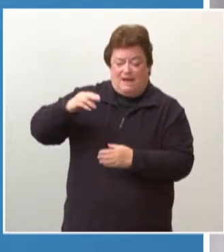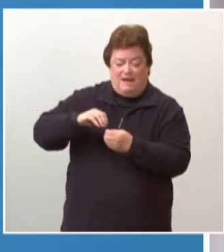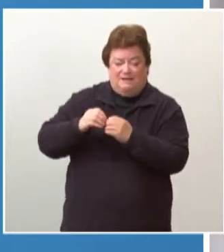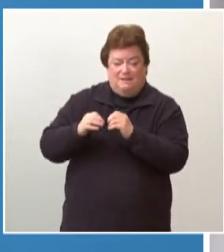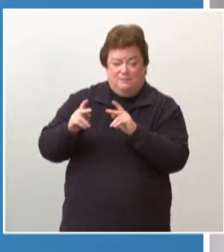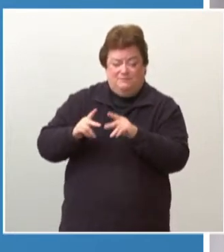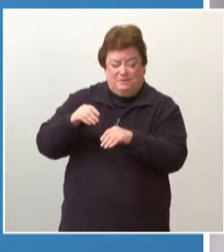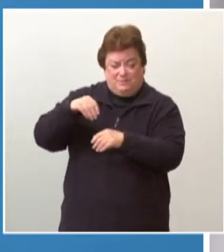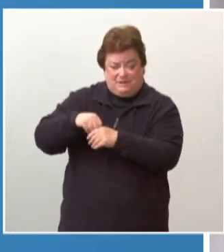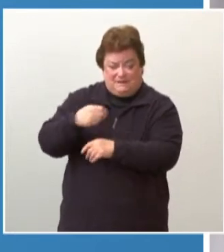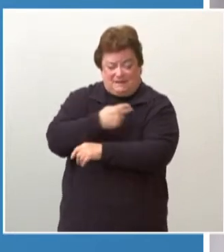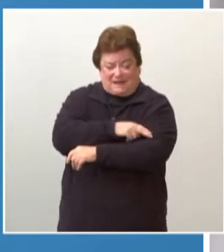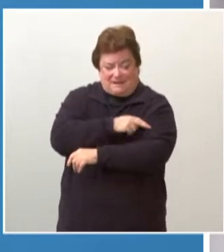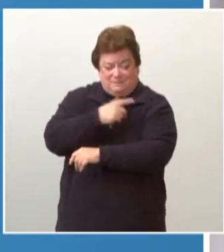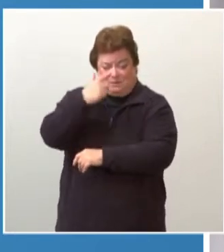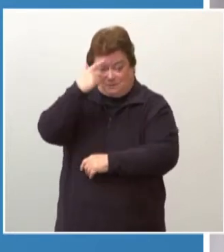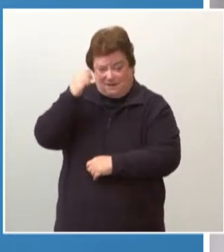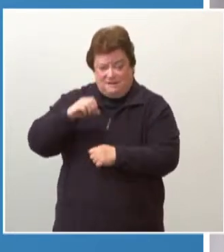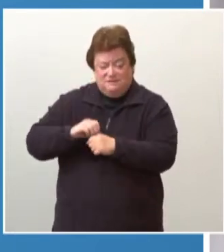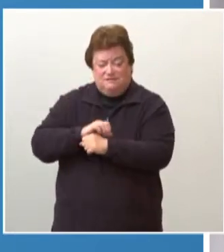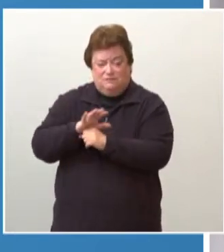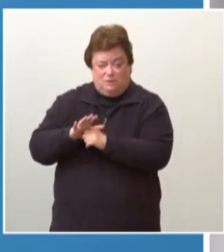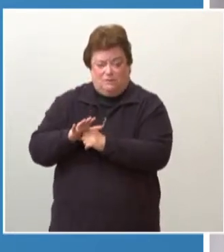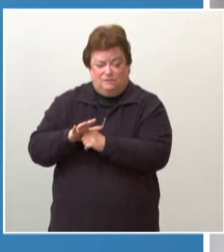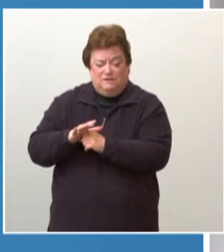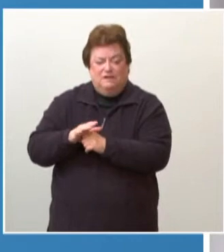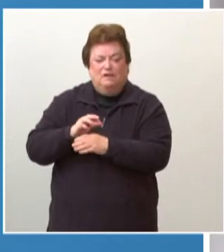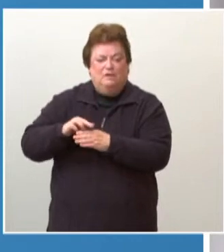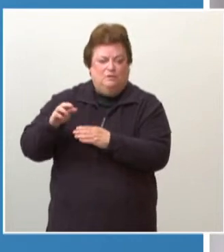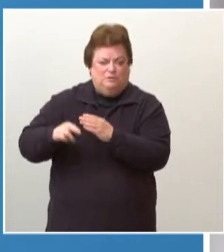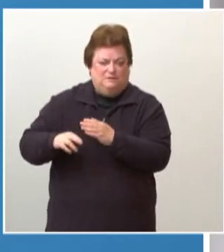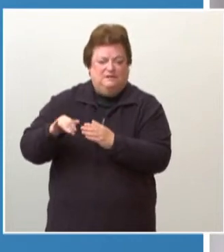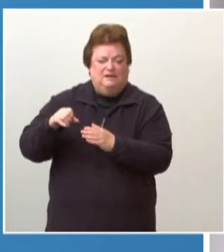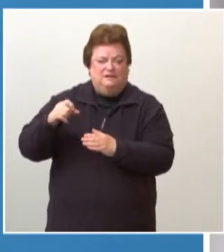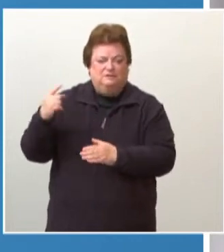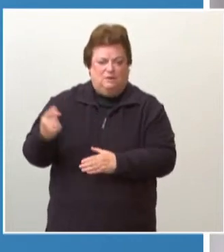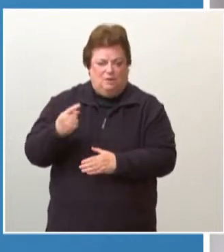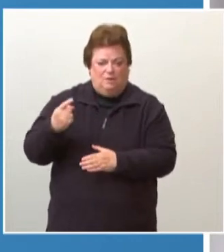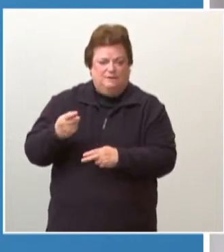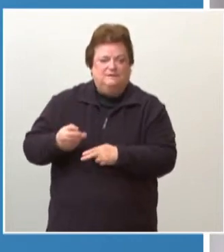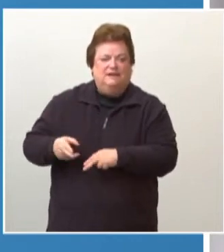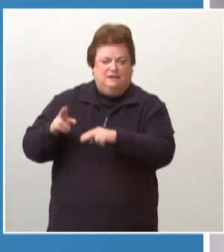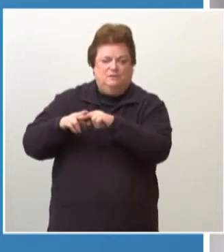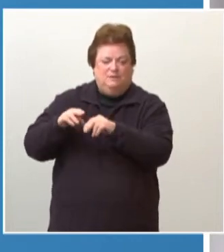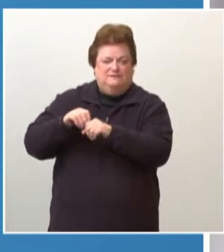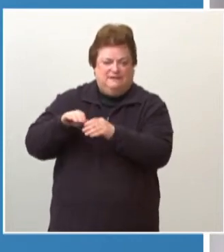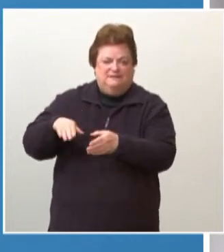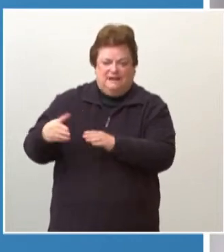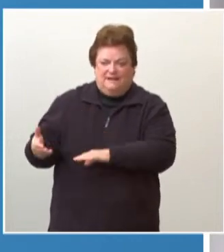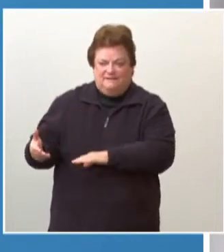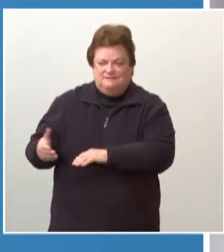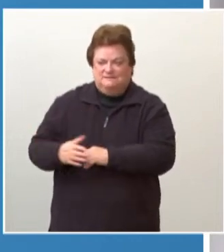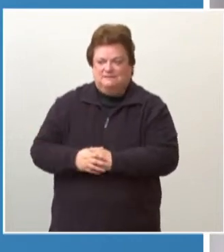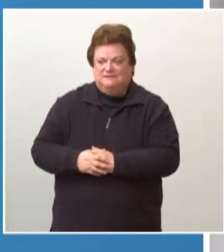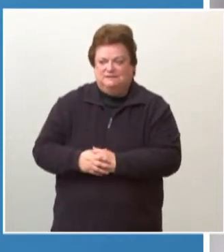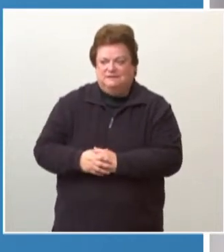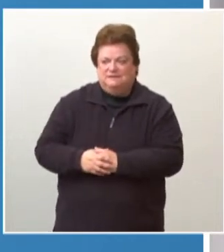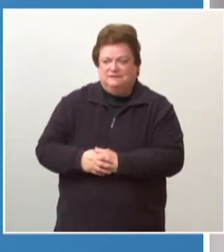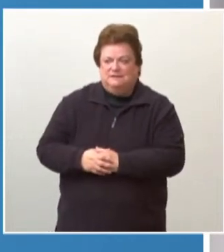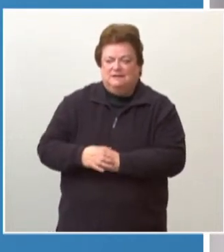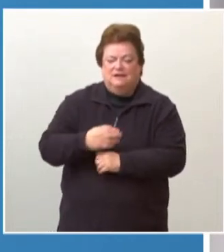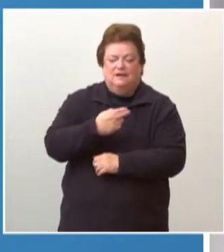people hospitalized due to COVID-19, the result is almost always an increase in deaths.